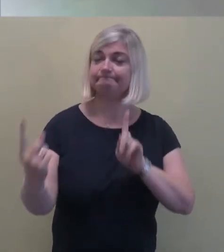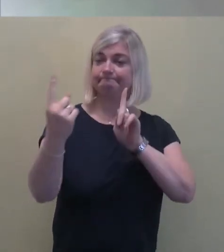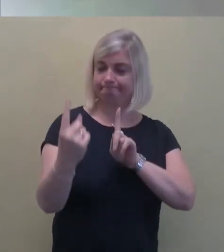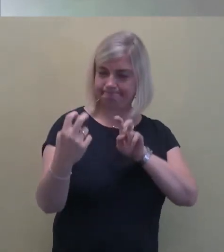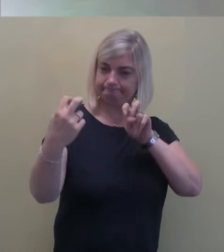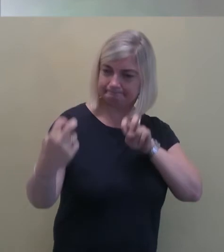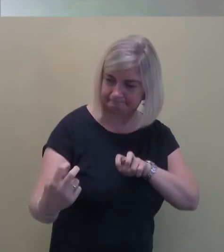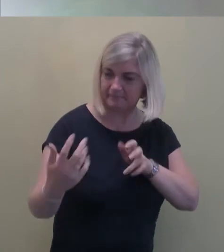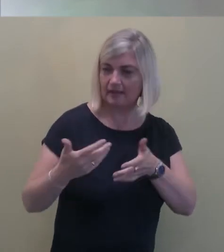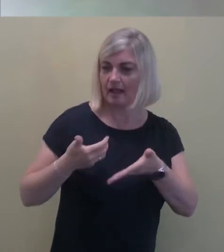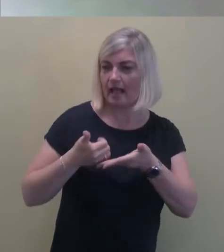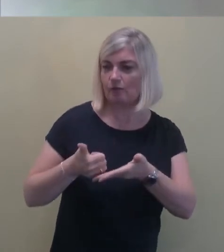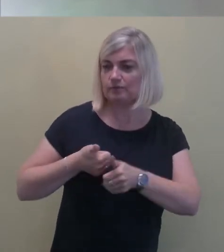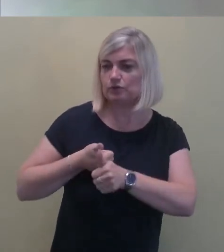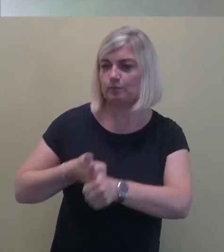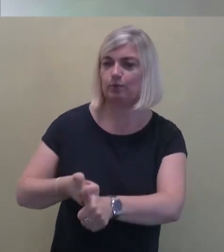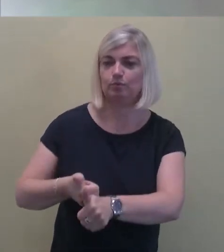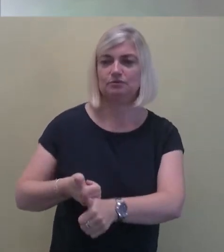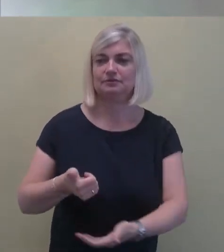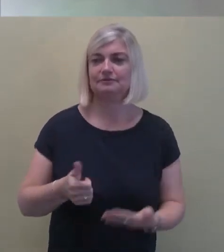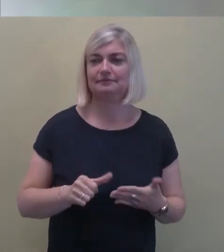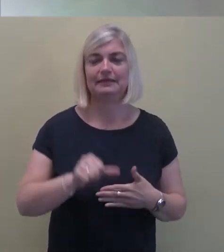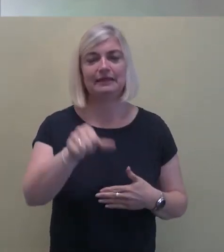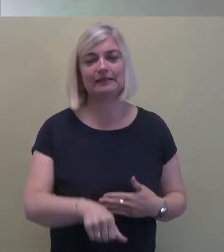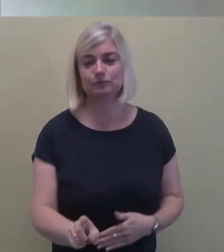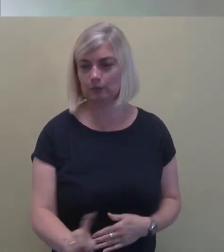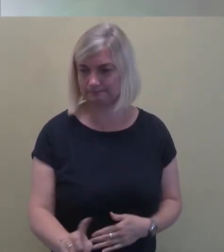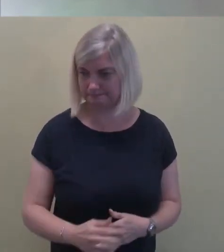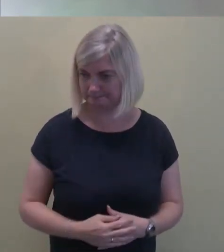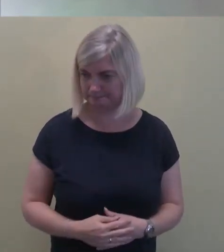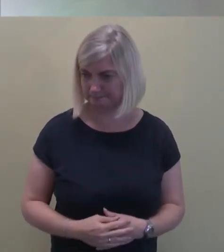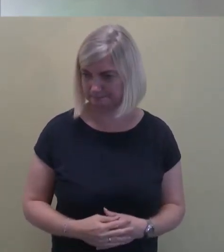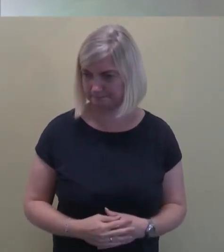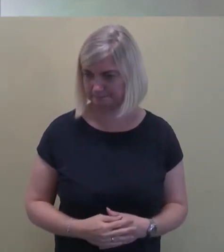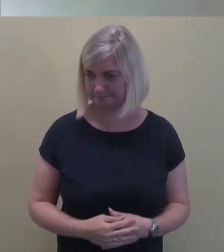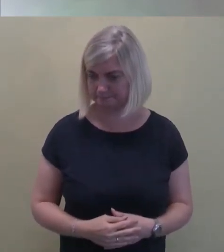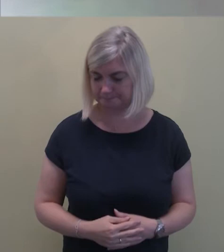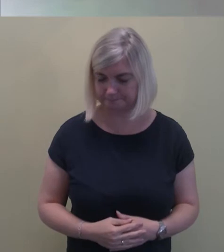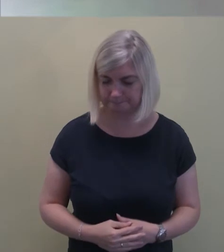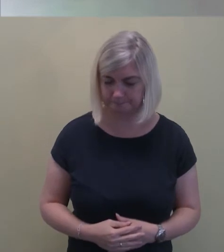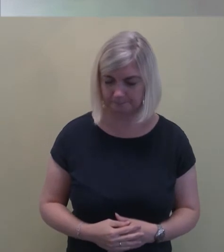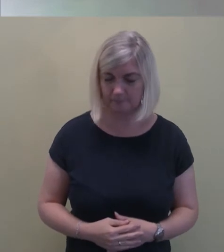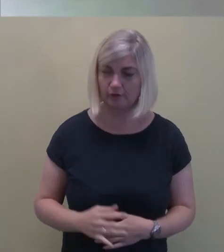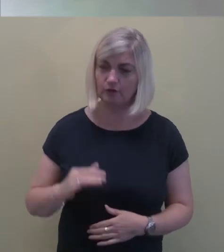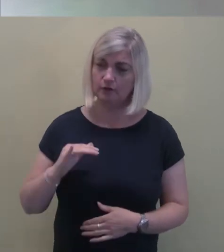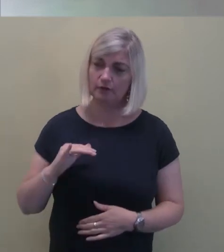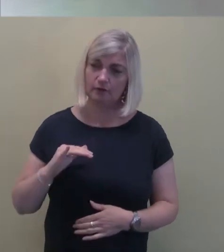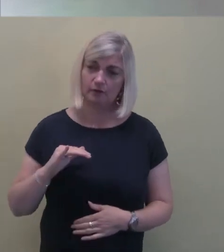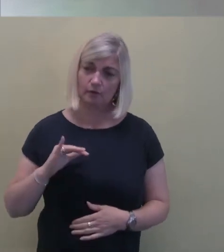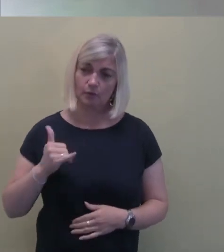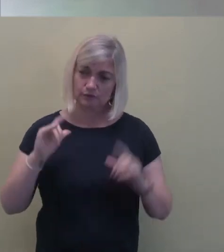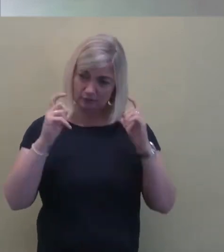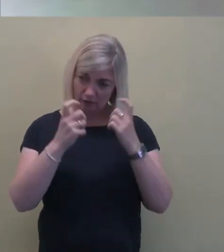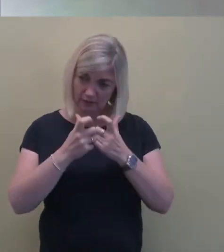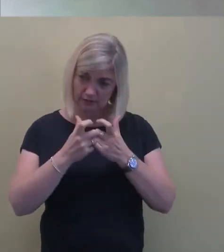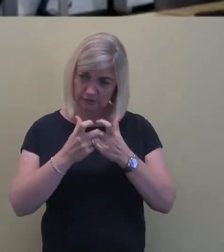fares, lunch vouchers, and many other things. And as Neil said, particularly the student union will be a useful place